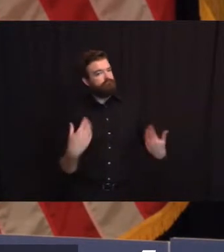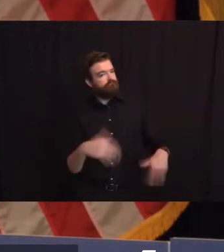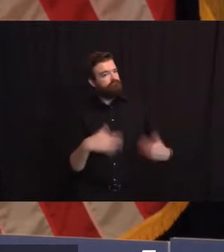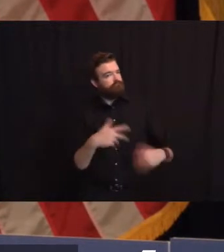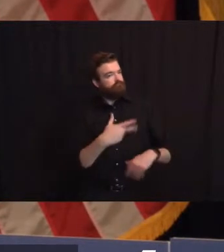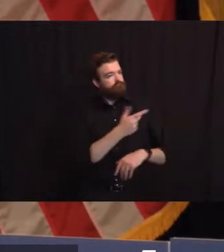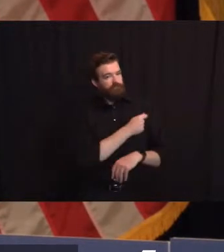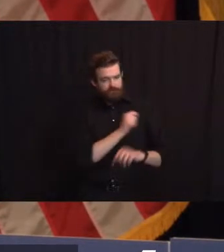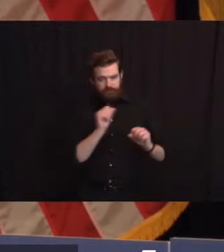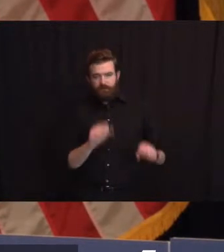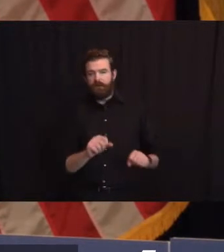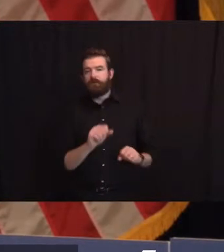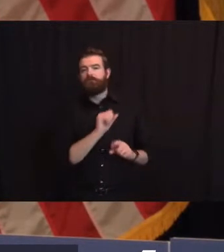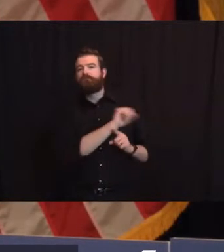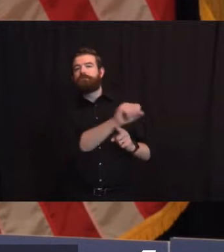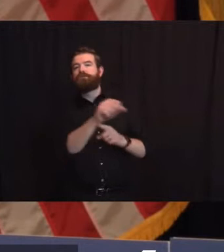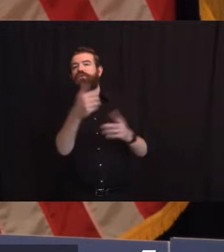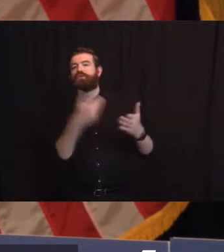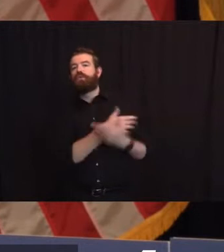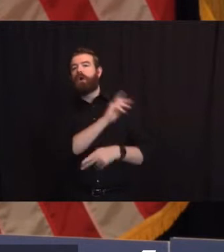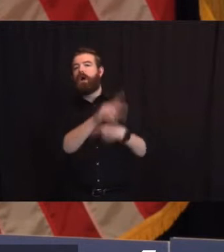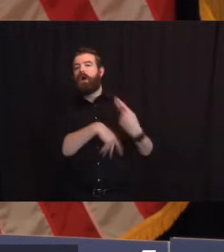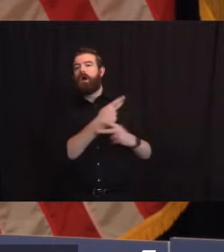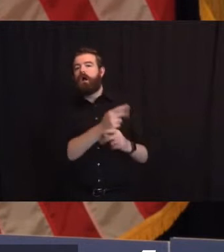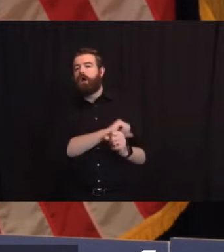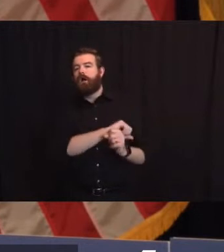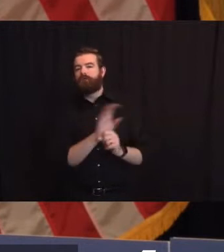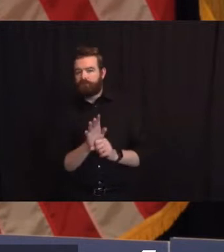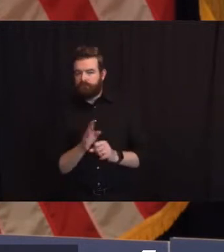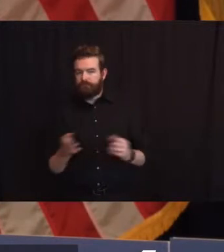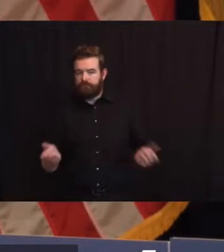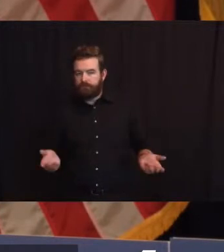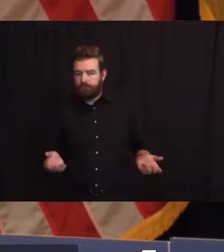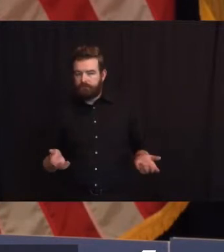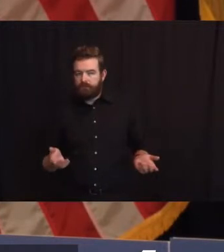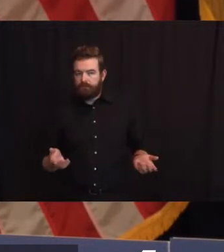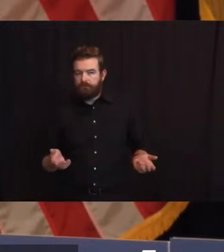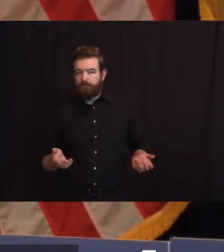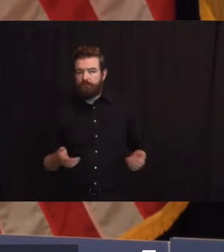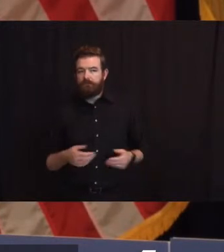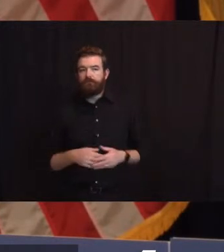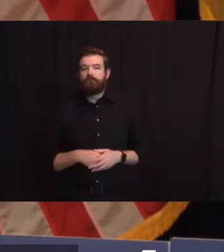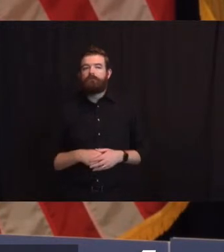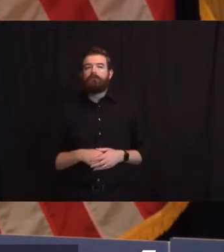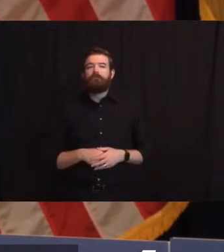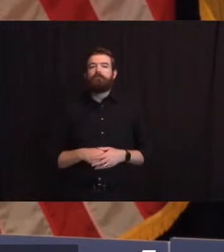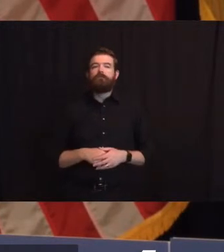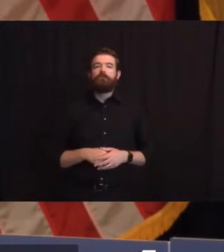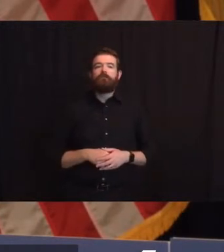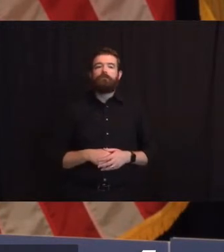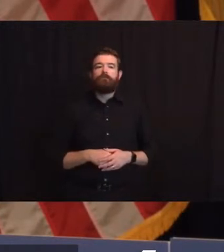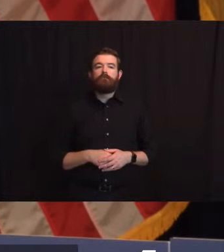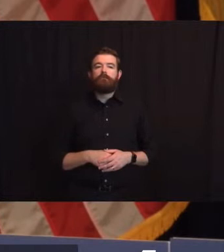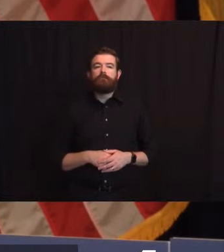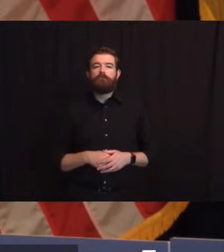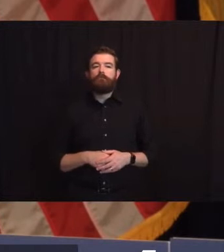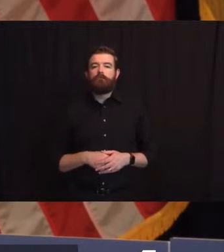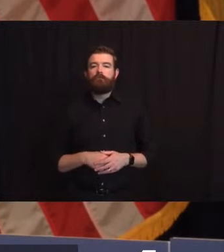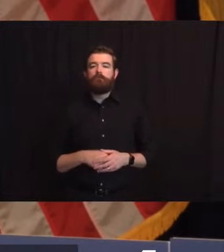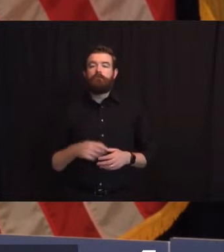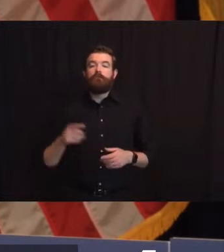reiterate that kind of as a continued carrot to getting vaccinated, because we have to keep in mind that these